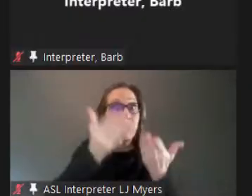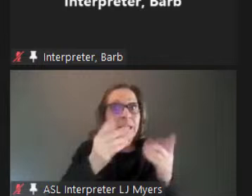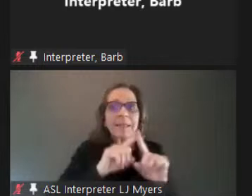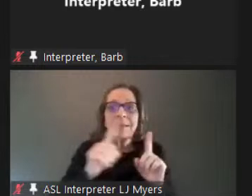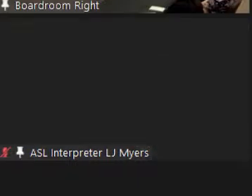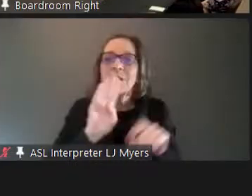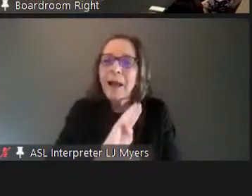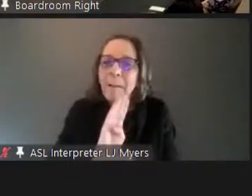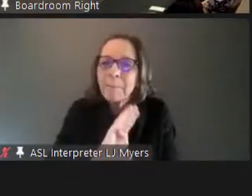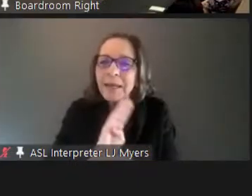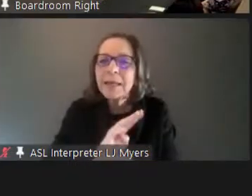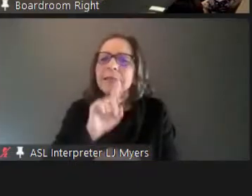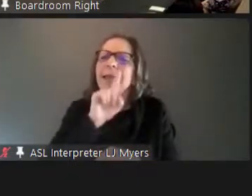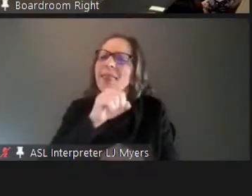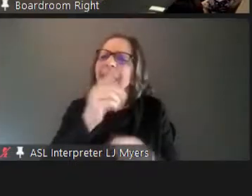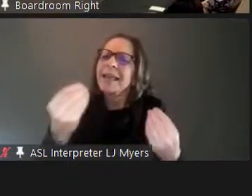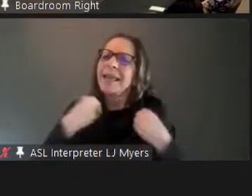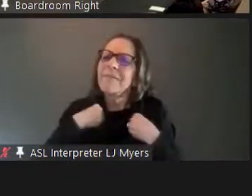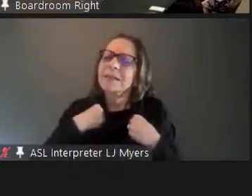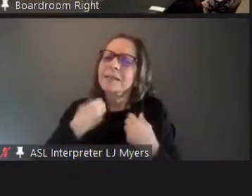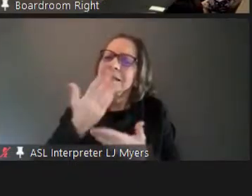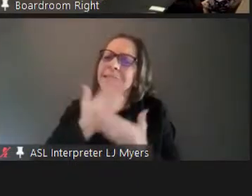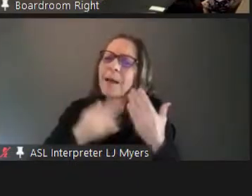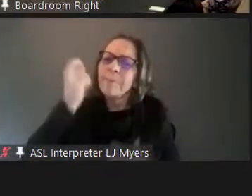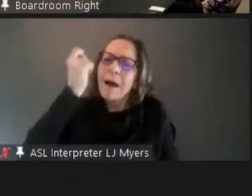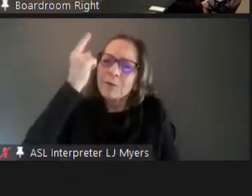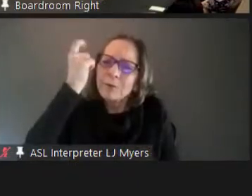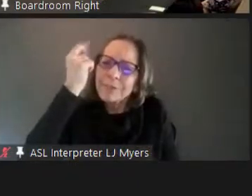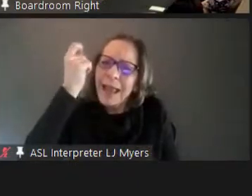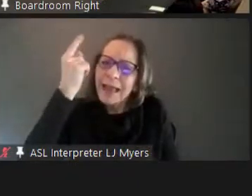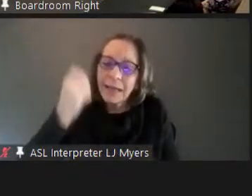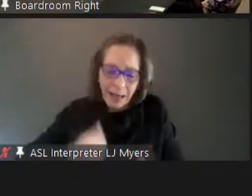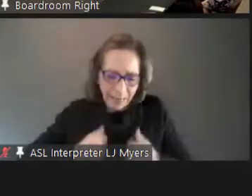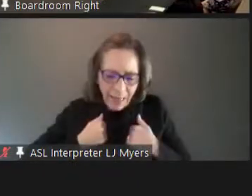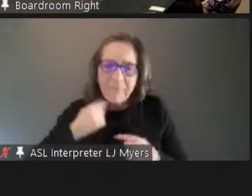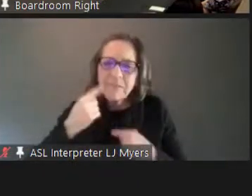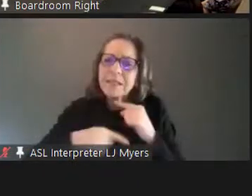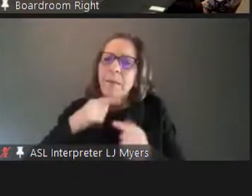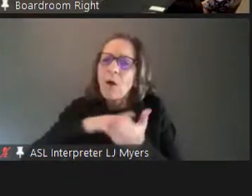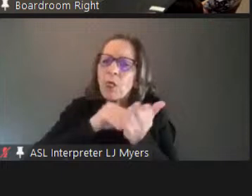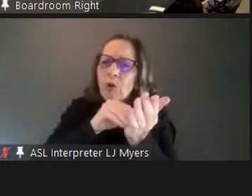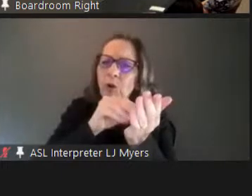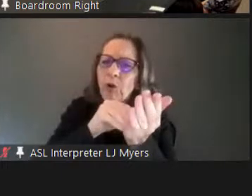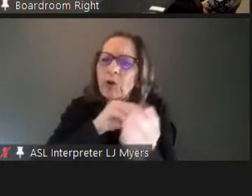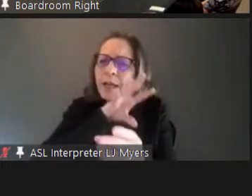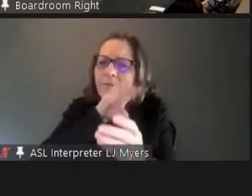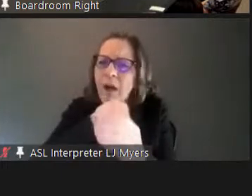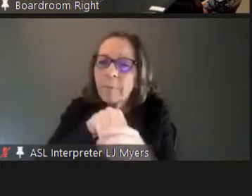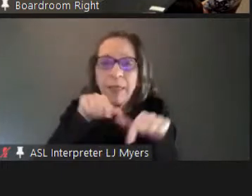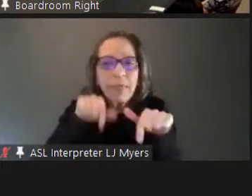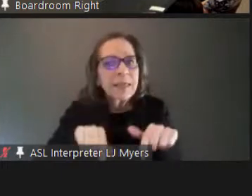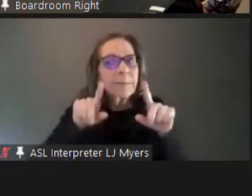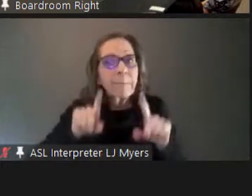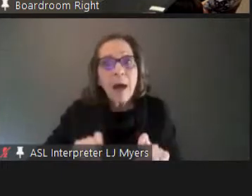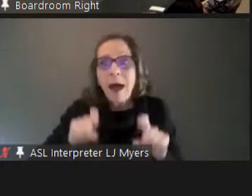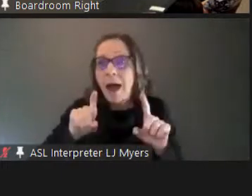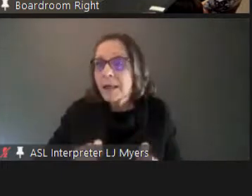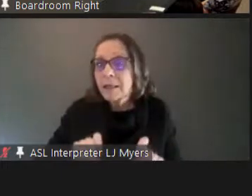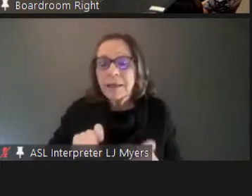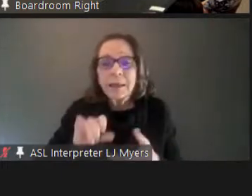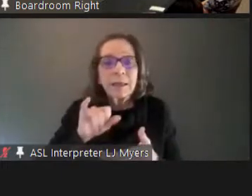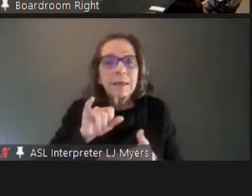companies. They give you insight, and life is all about learning and evolving. So this pilot that